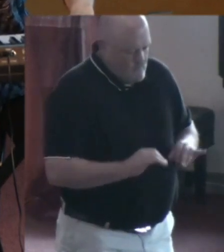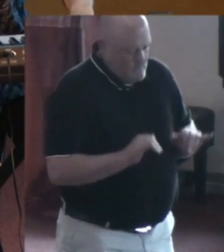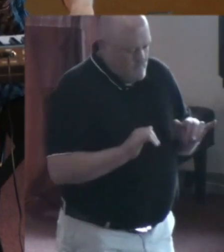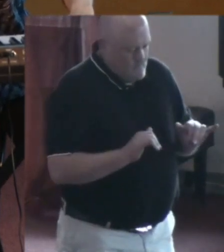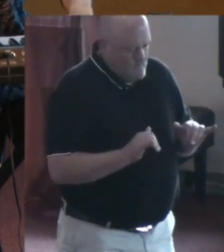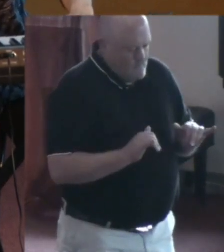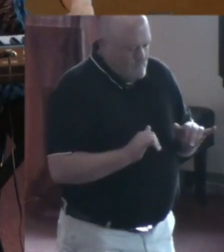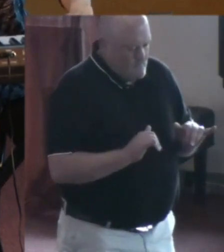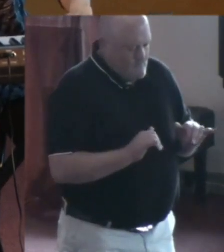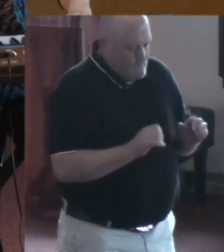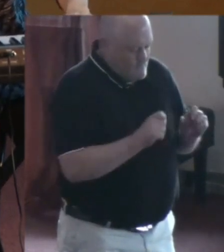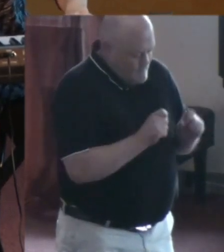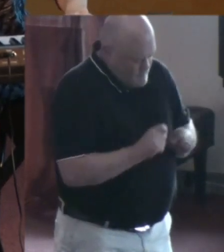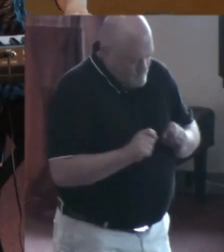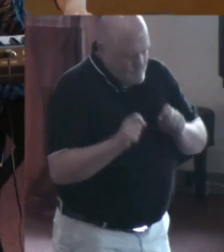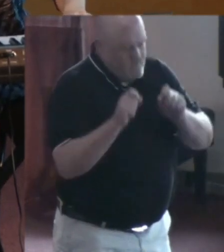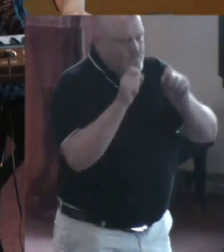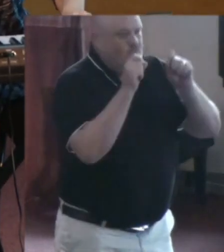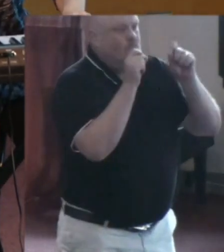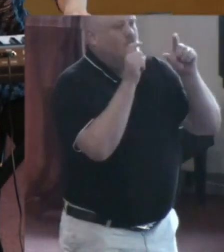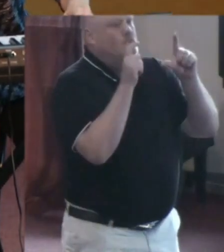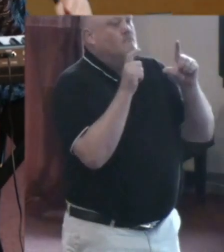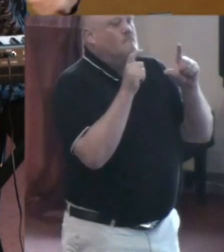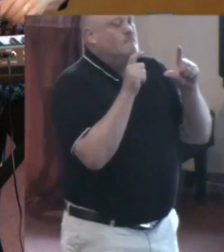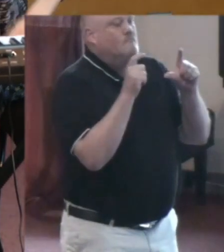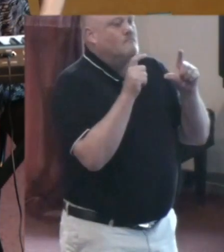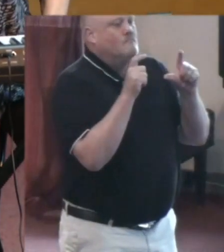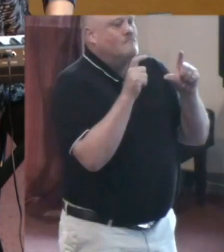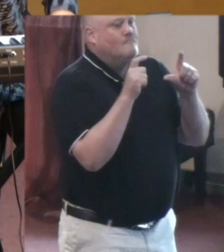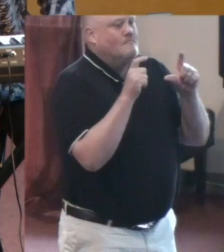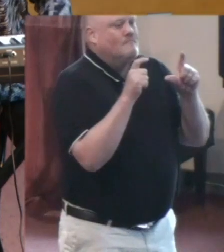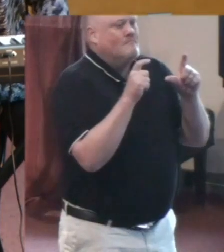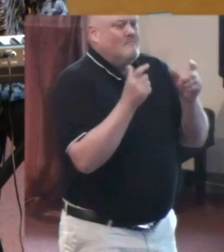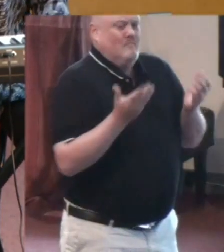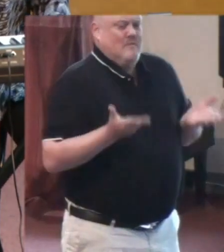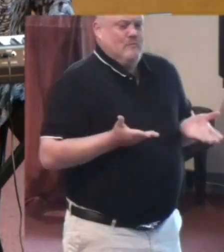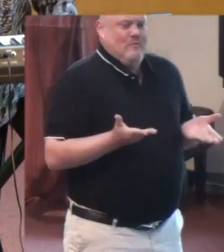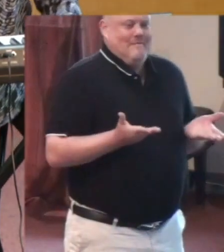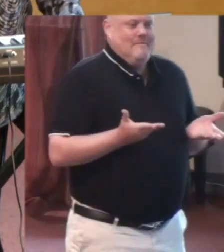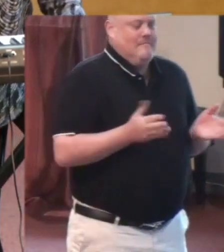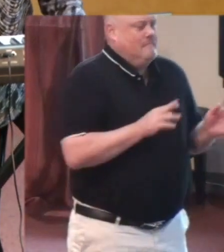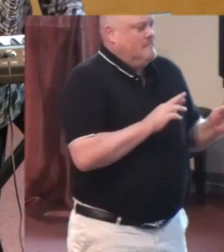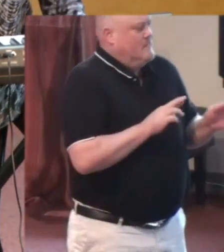when you're ready, open your eyes and come back to us.